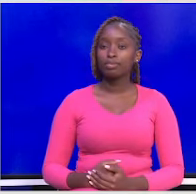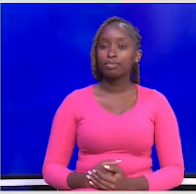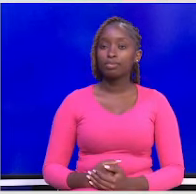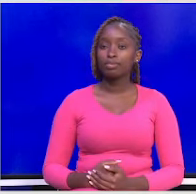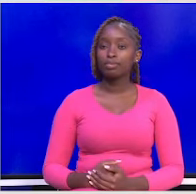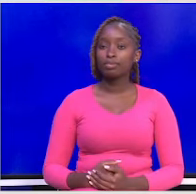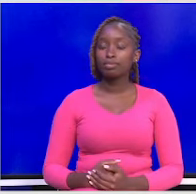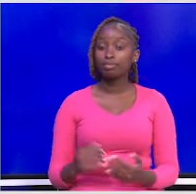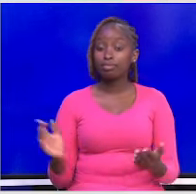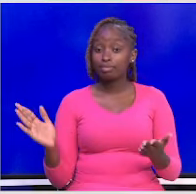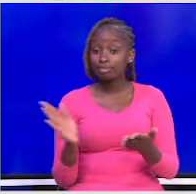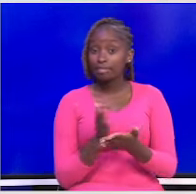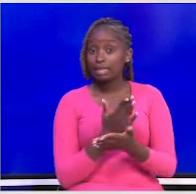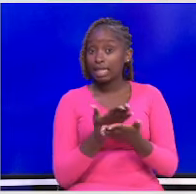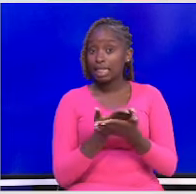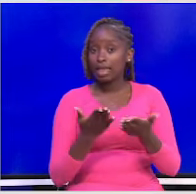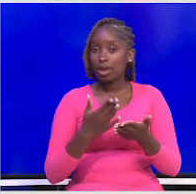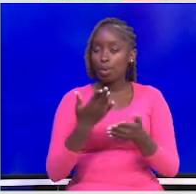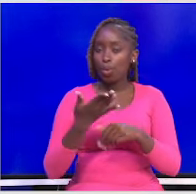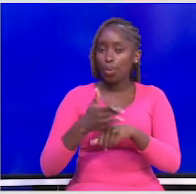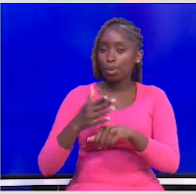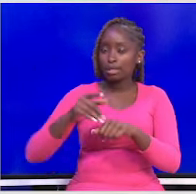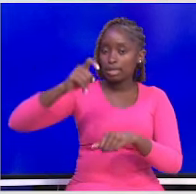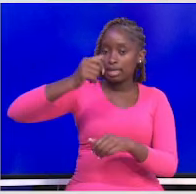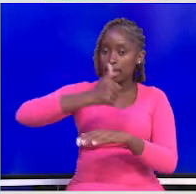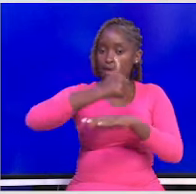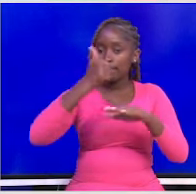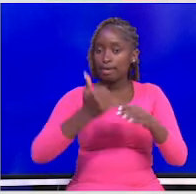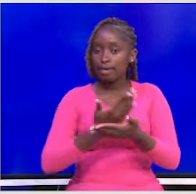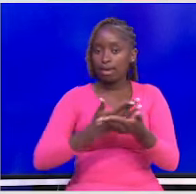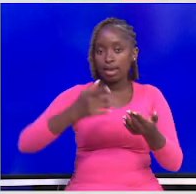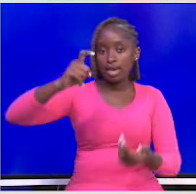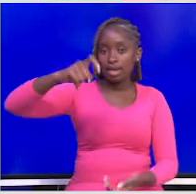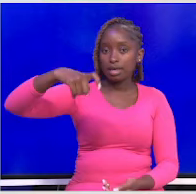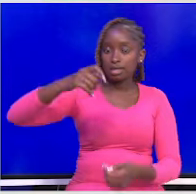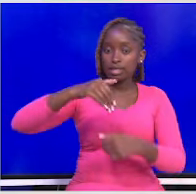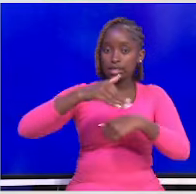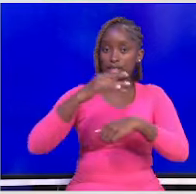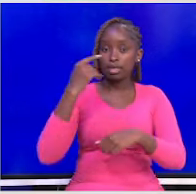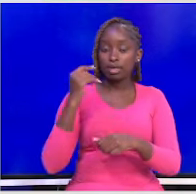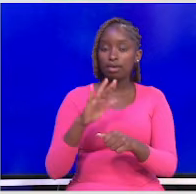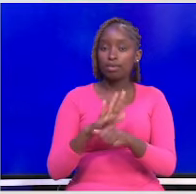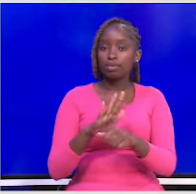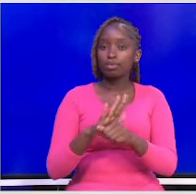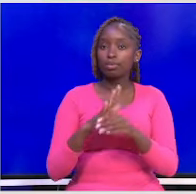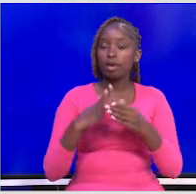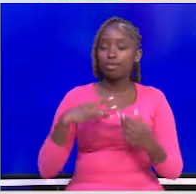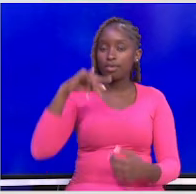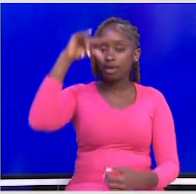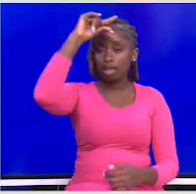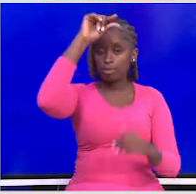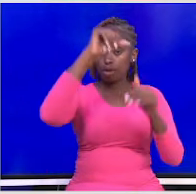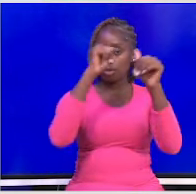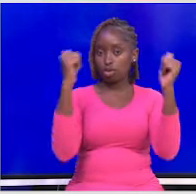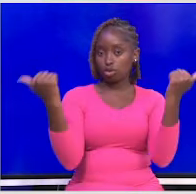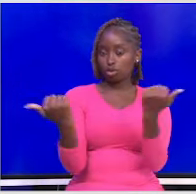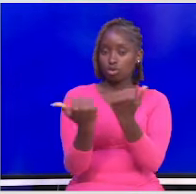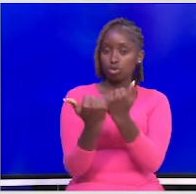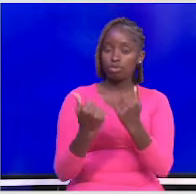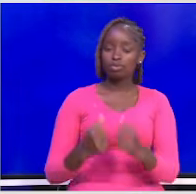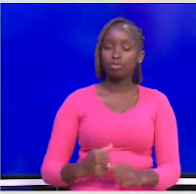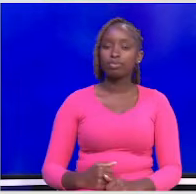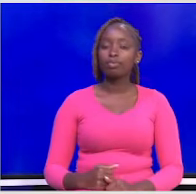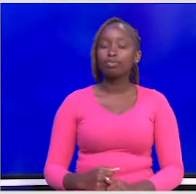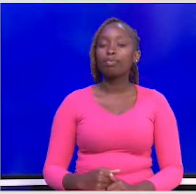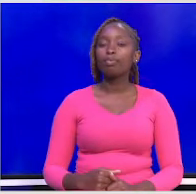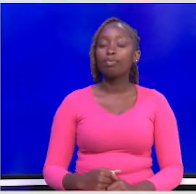eliminating wastage and unnecessary duplication of a multiplicity of government agencies,